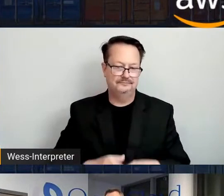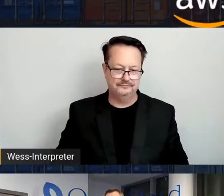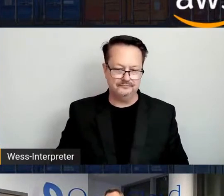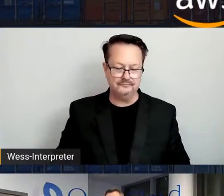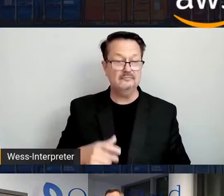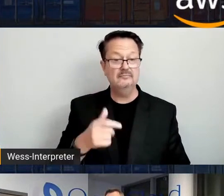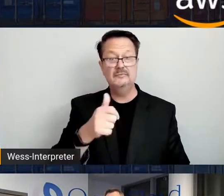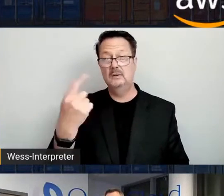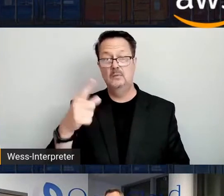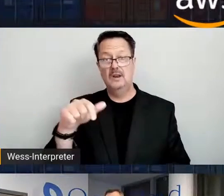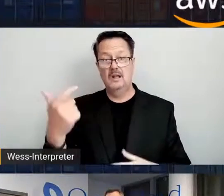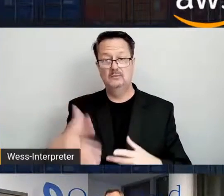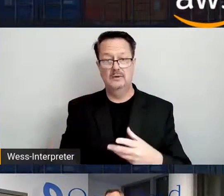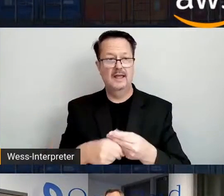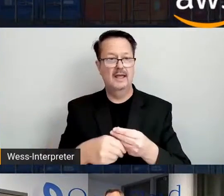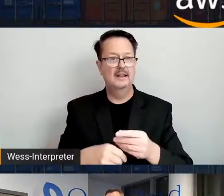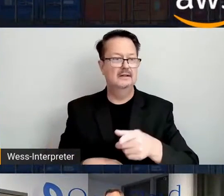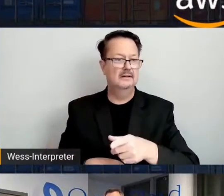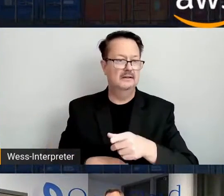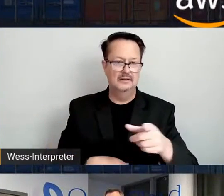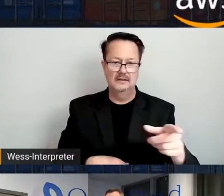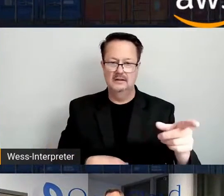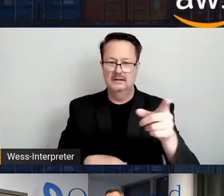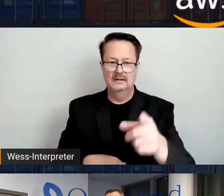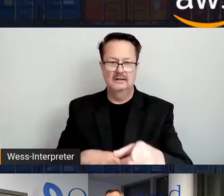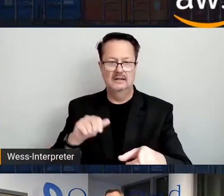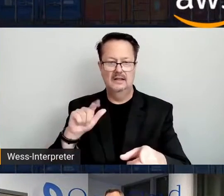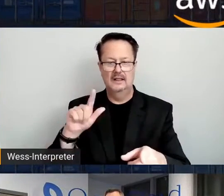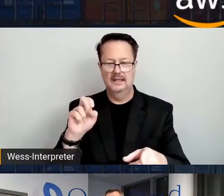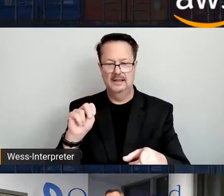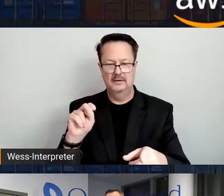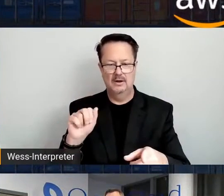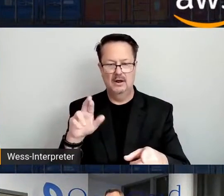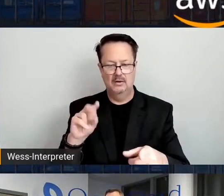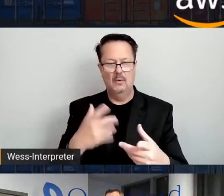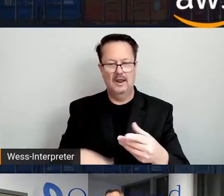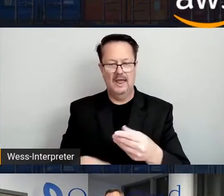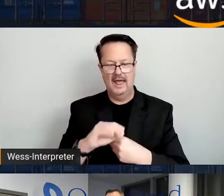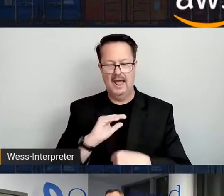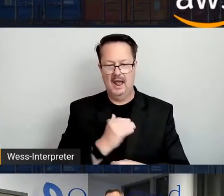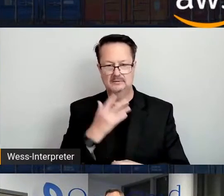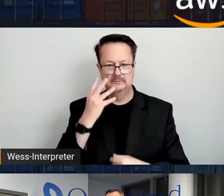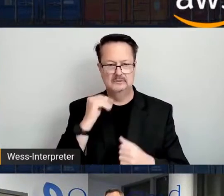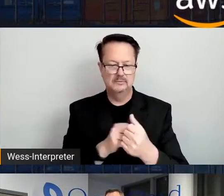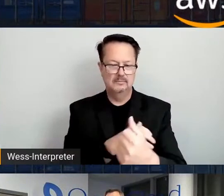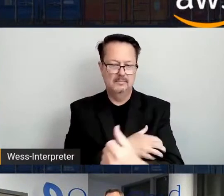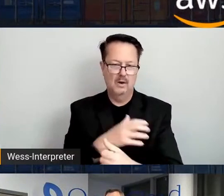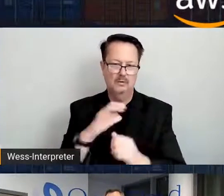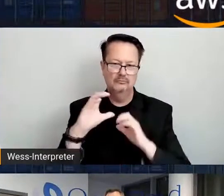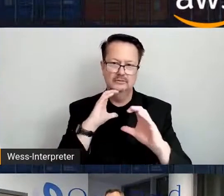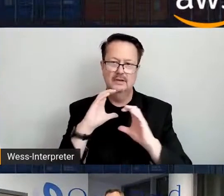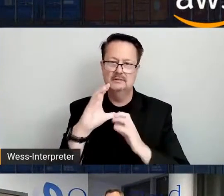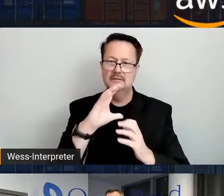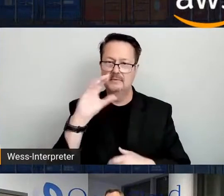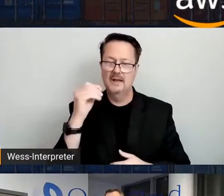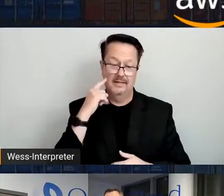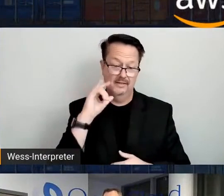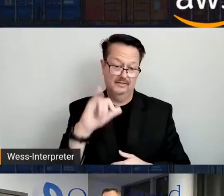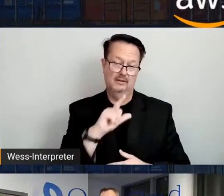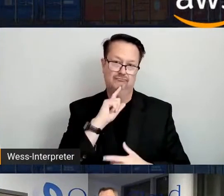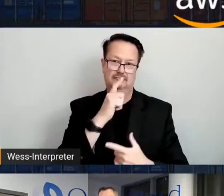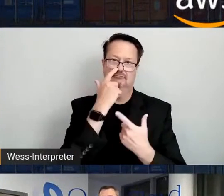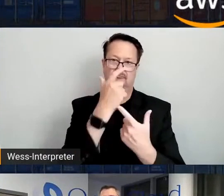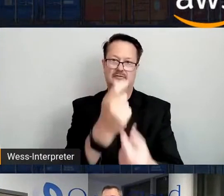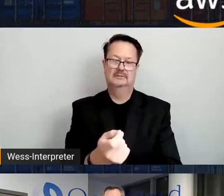Anyone else want to add to that? Yeah, I'd like to talk about our experience with telecommunication companies, because I think that is very, very